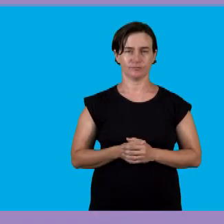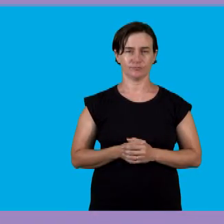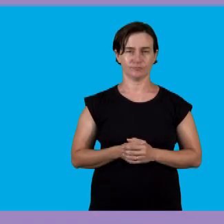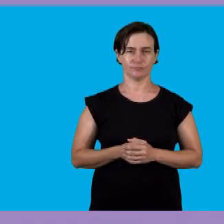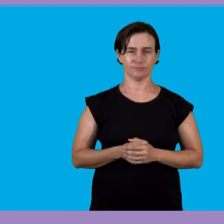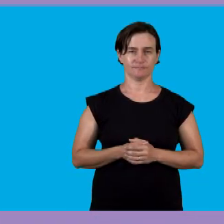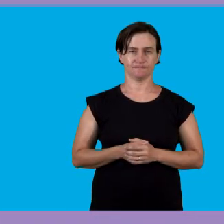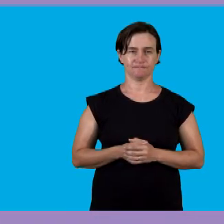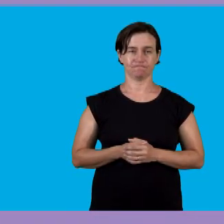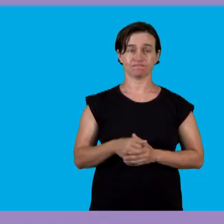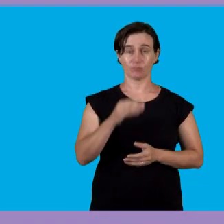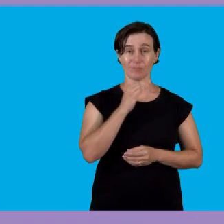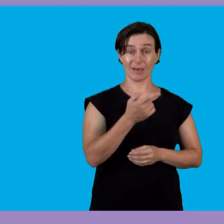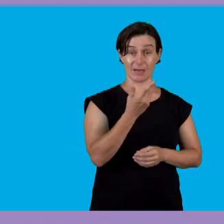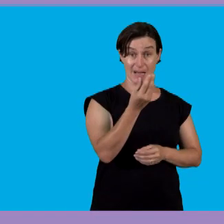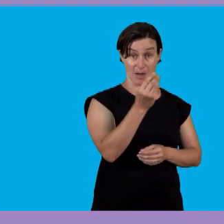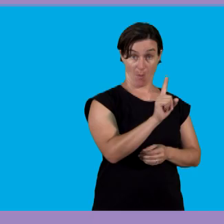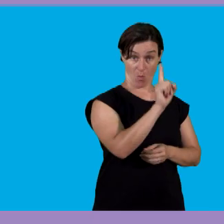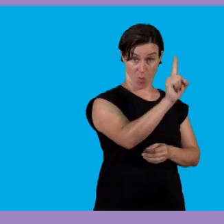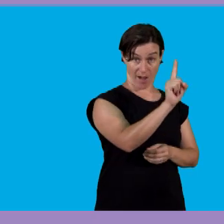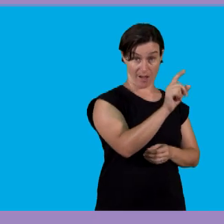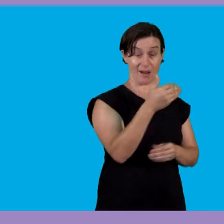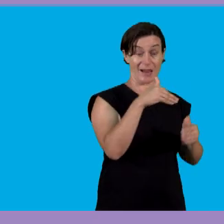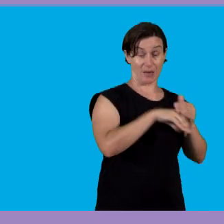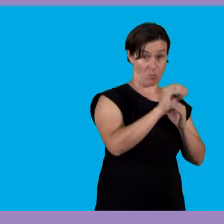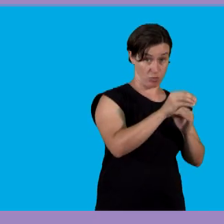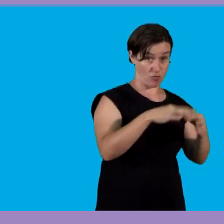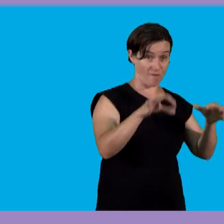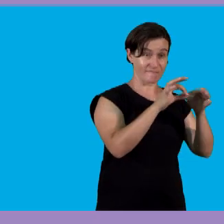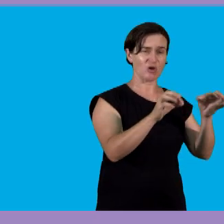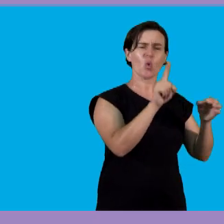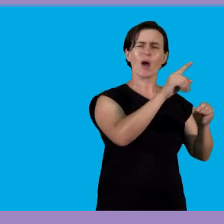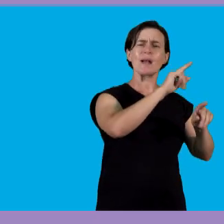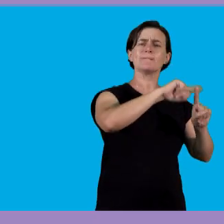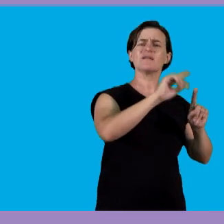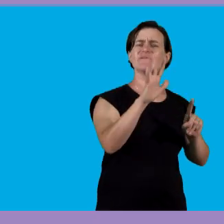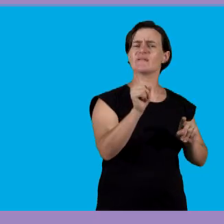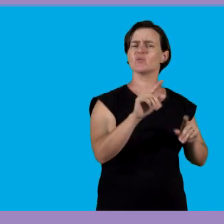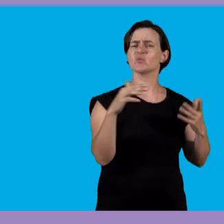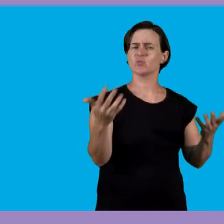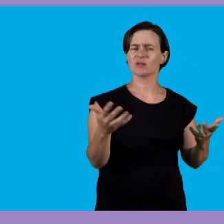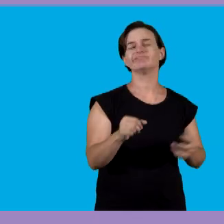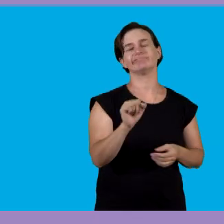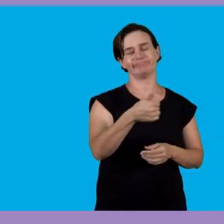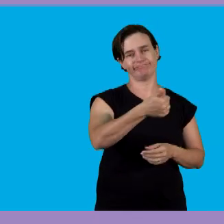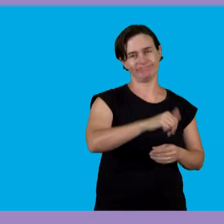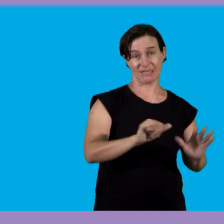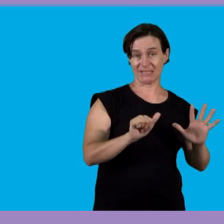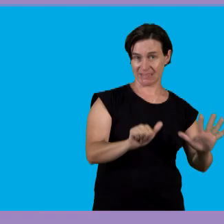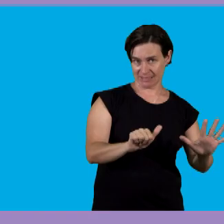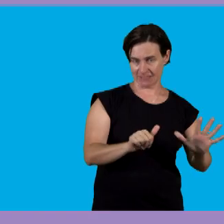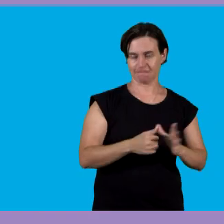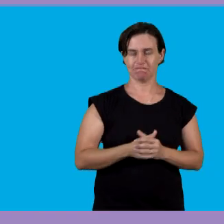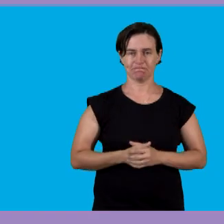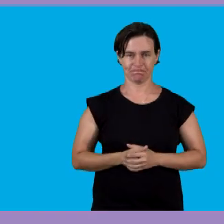we have 1 as the input value, and when we add 5 to 1, what is the answer? Well, the answer is a